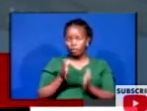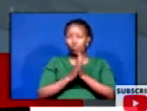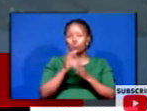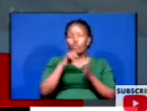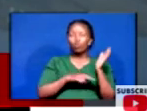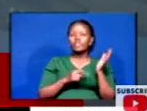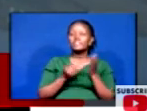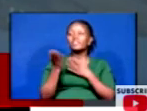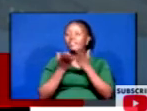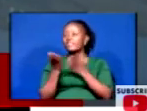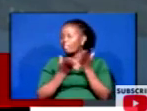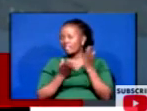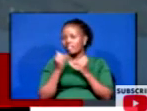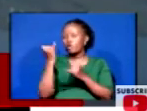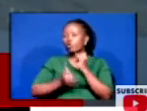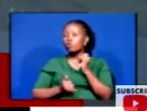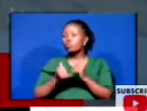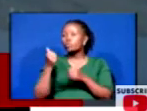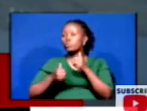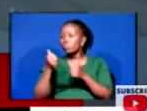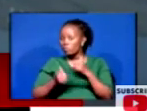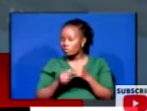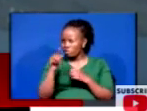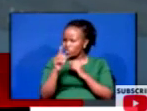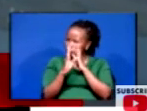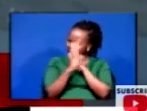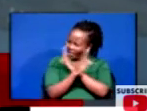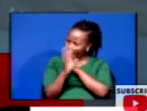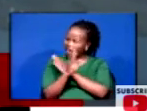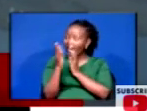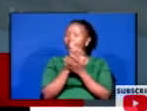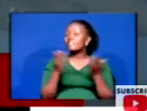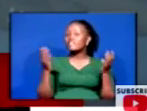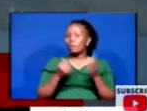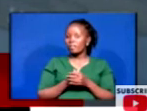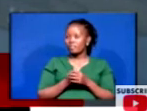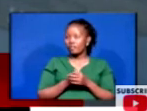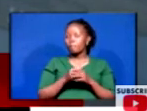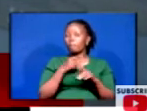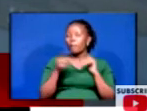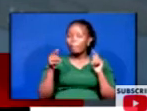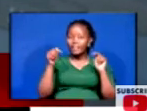server, there's only one conclusion. There is something you're hiding. Yeah. Okay. And I think that was the game changer that time. This time round,